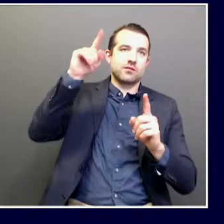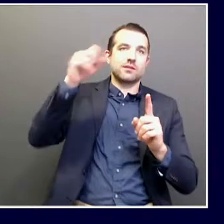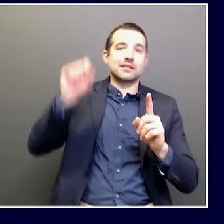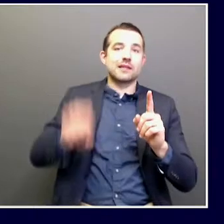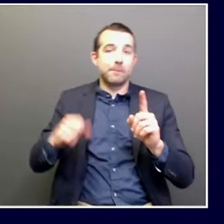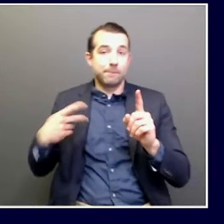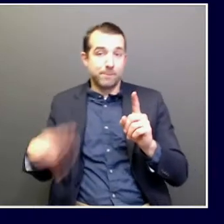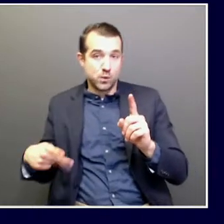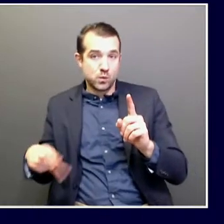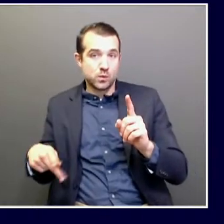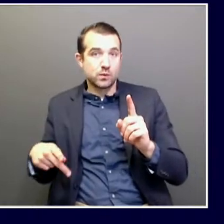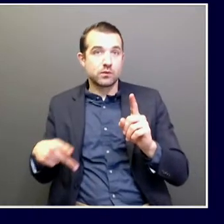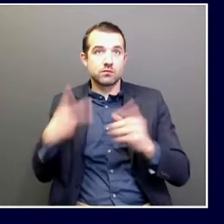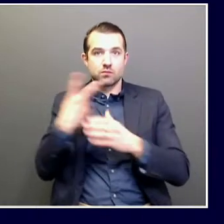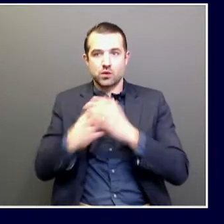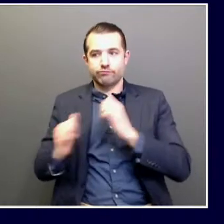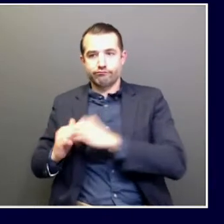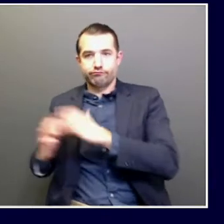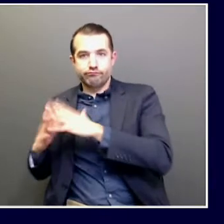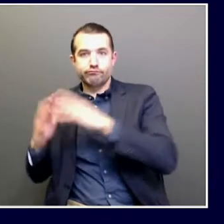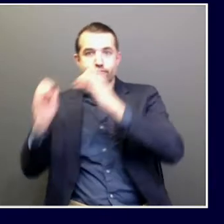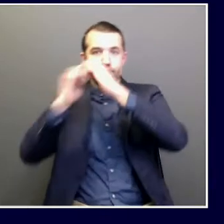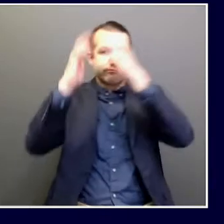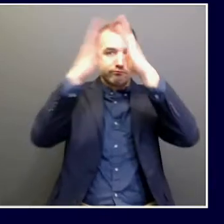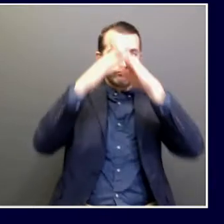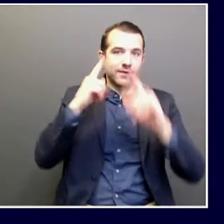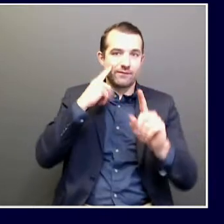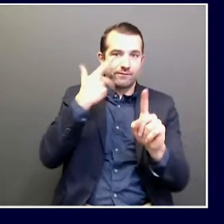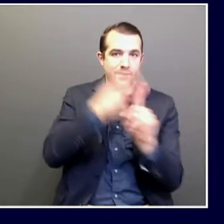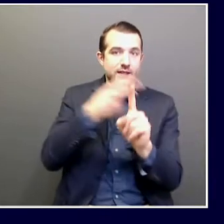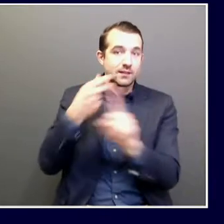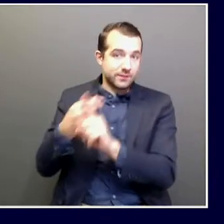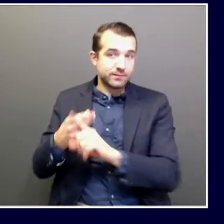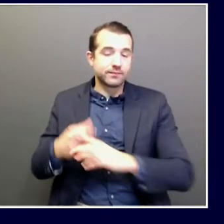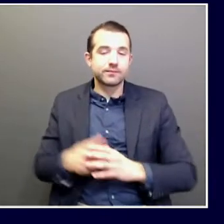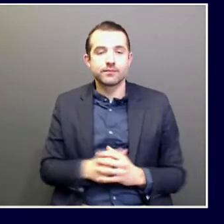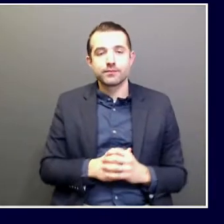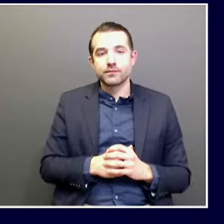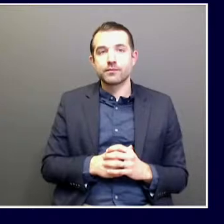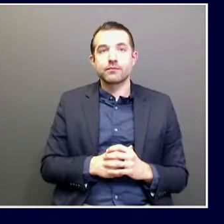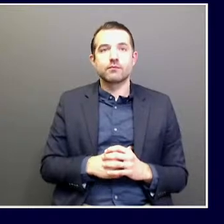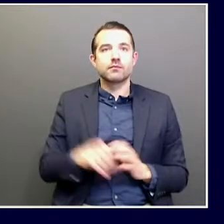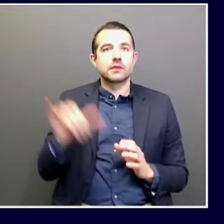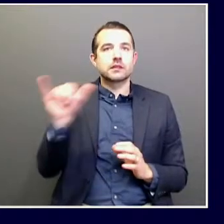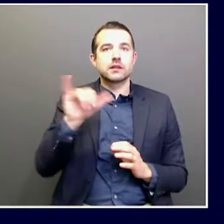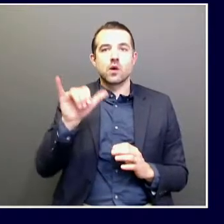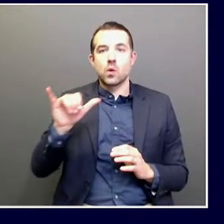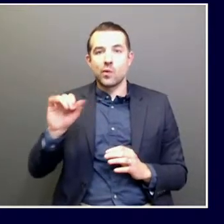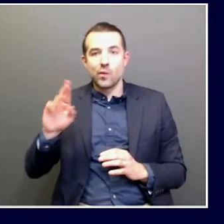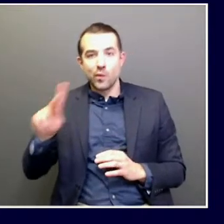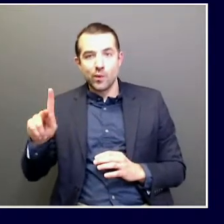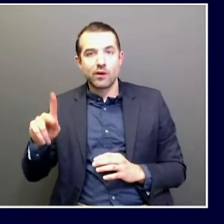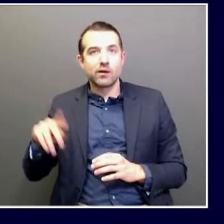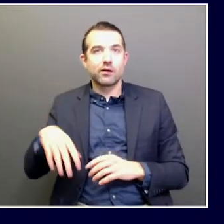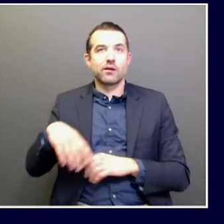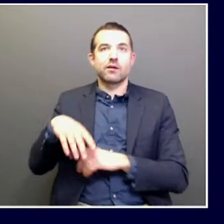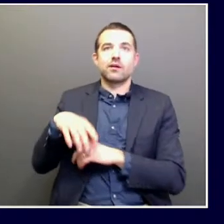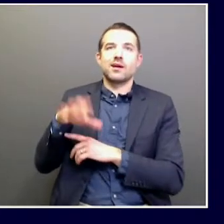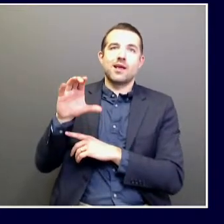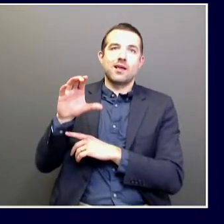sites that have been and continue to be open, like the one that York County EMA runs in Sanford, and like the one our